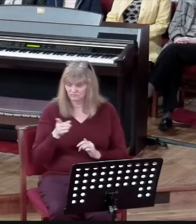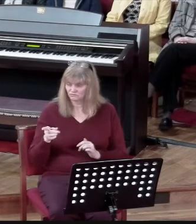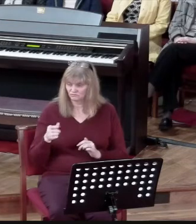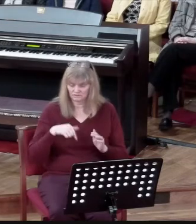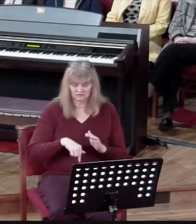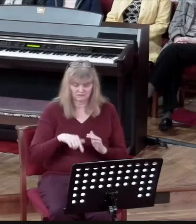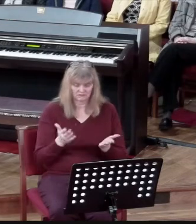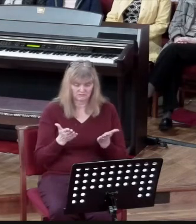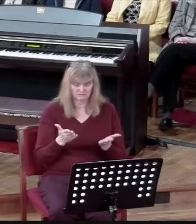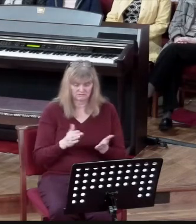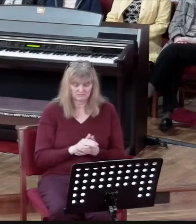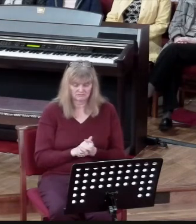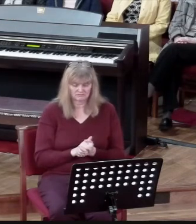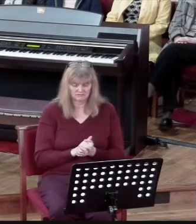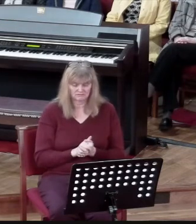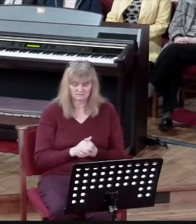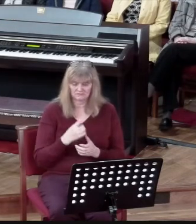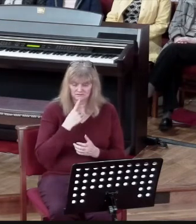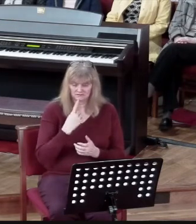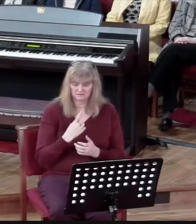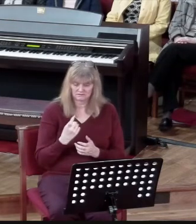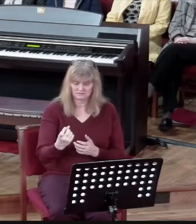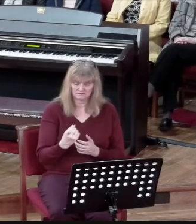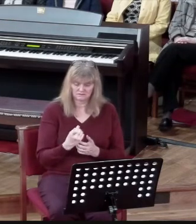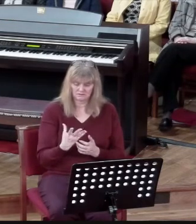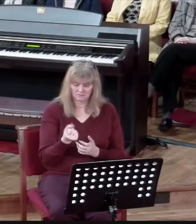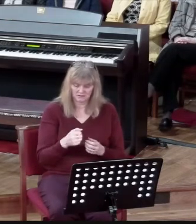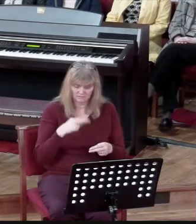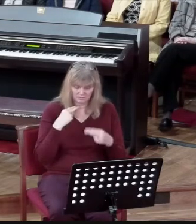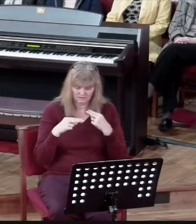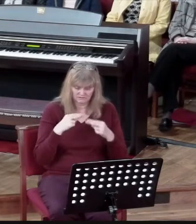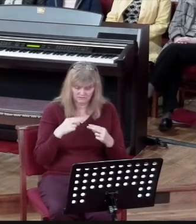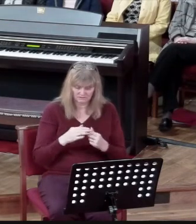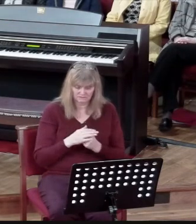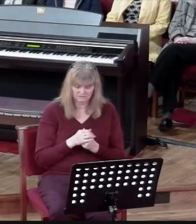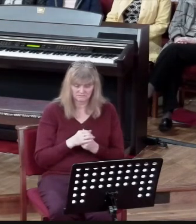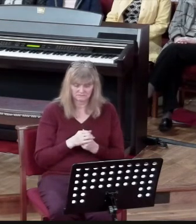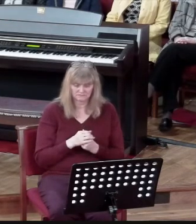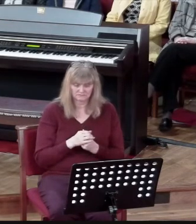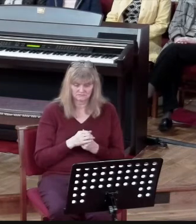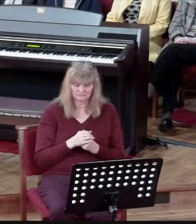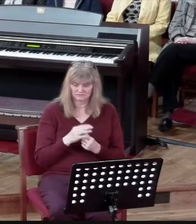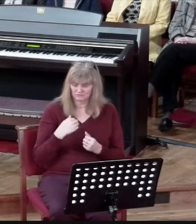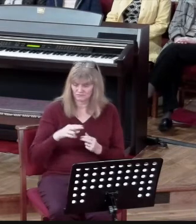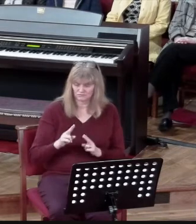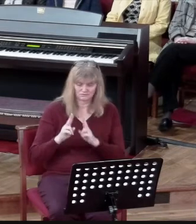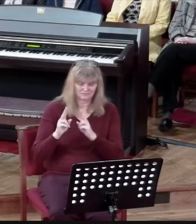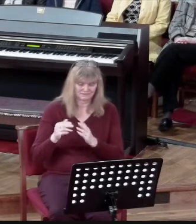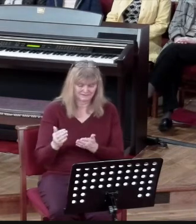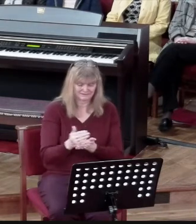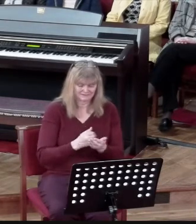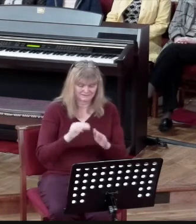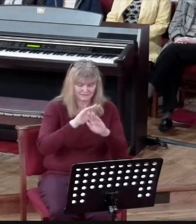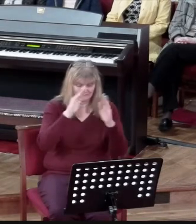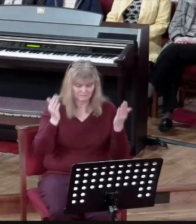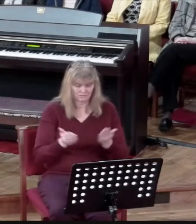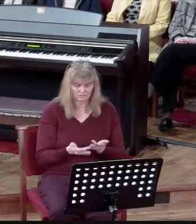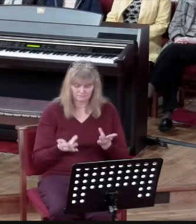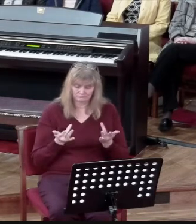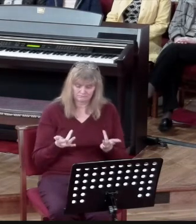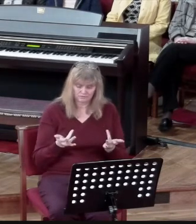him? He says, "Come and have breakfast." He doesn't say, "Go and save the world." Not